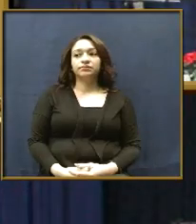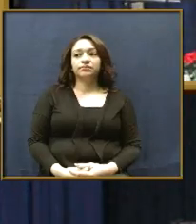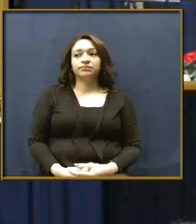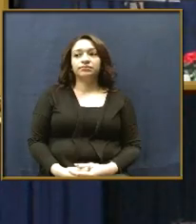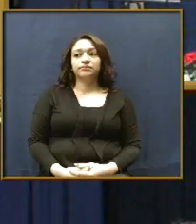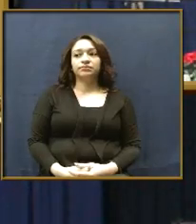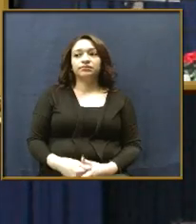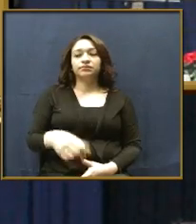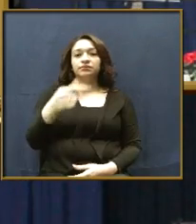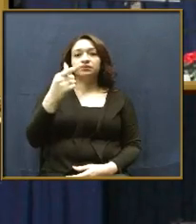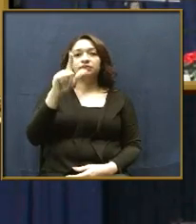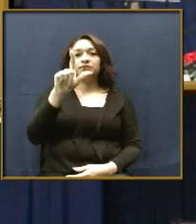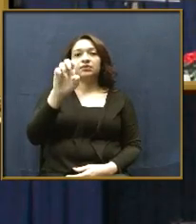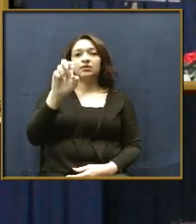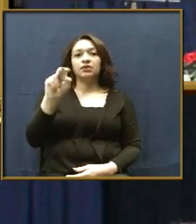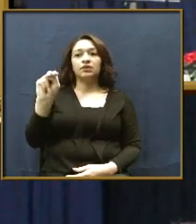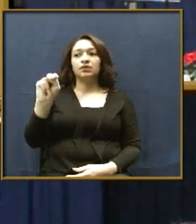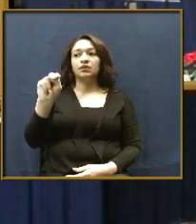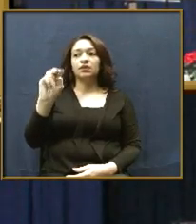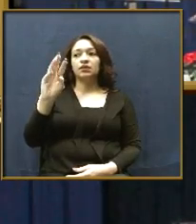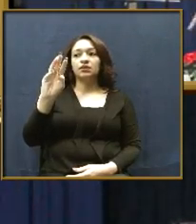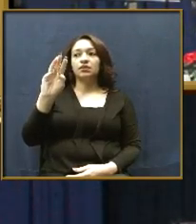Glenn Michael Revell.